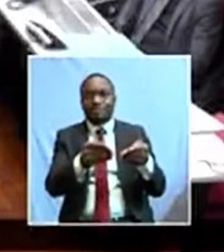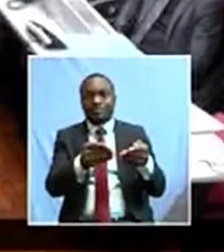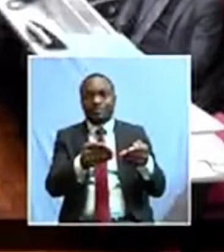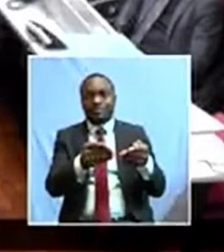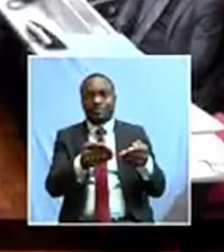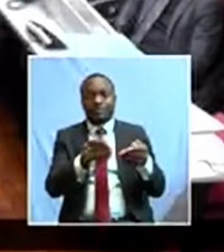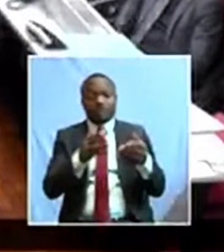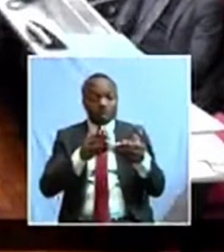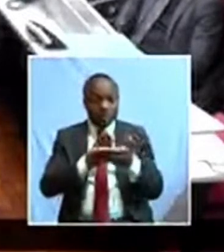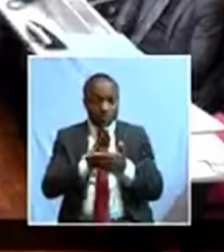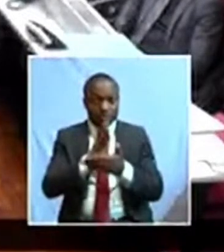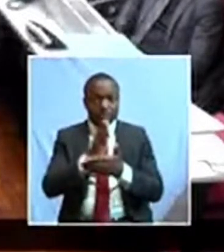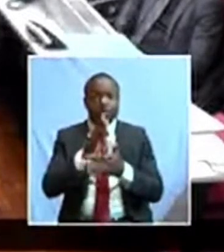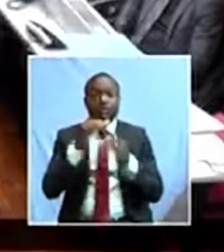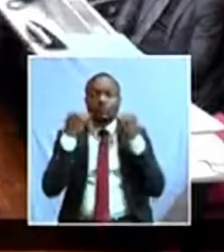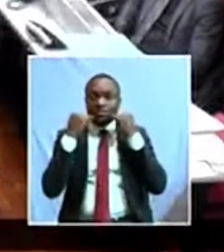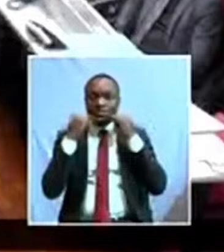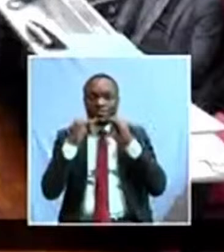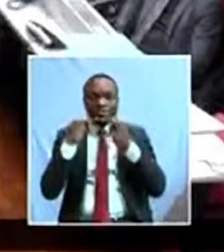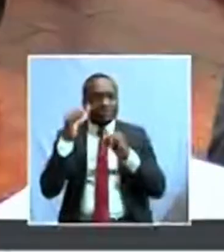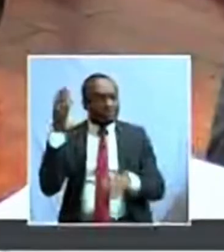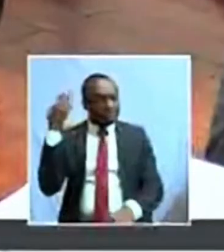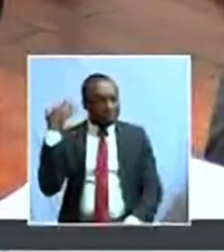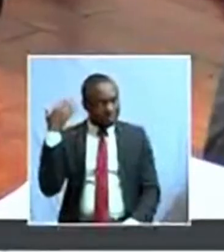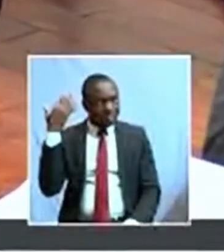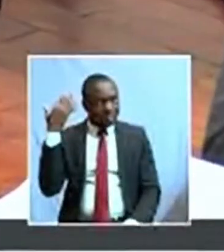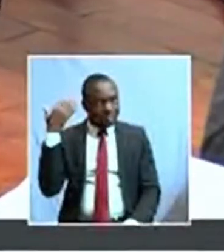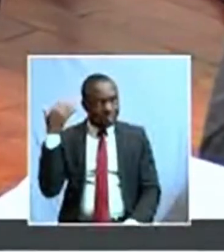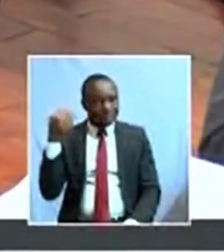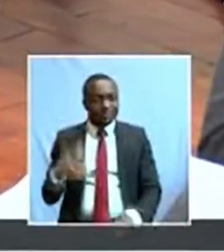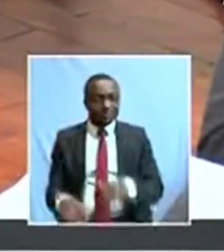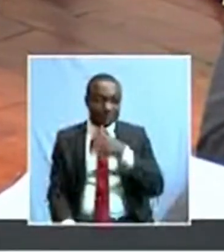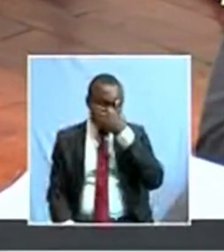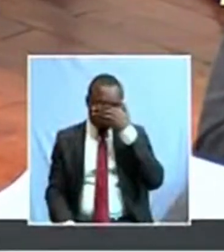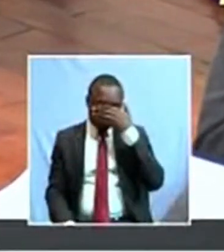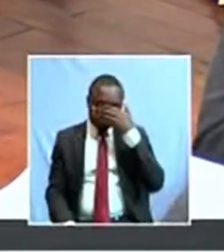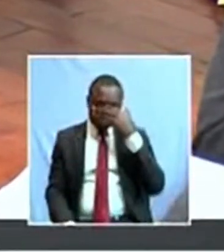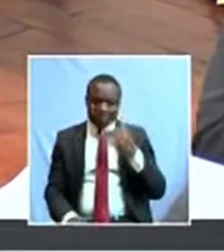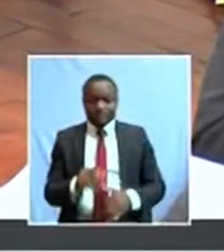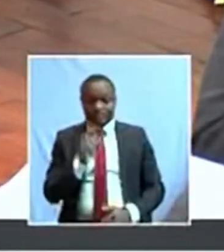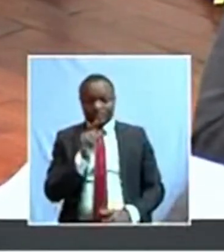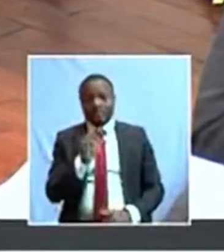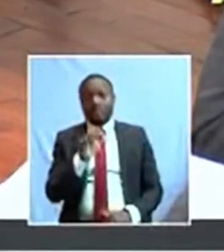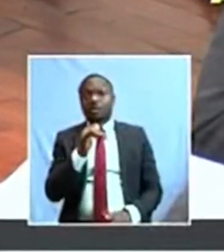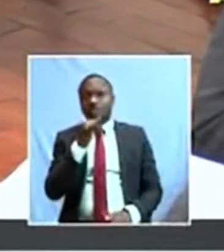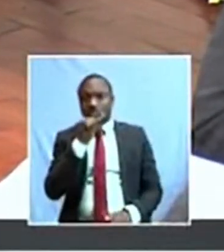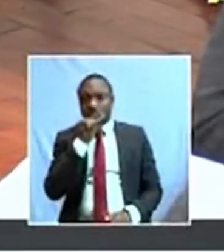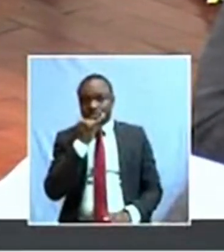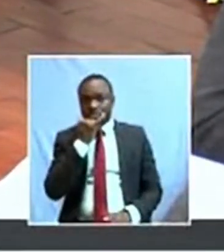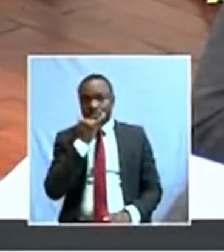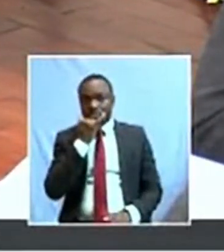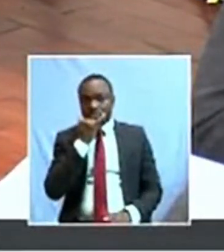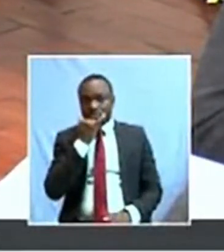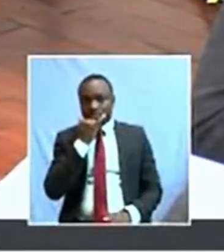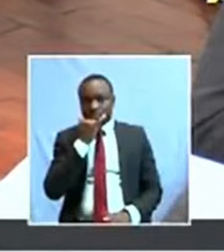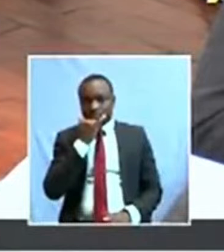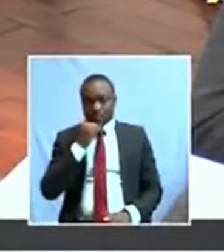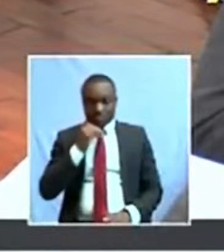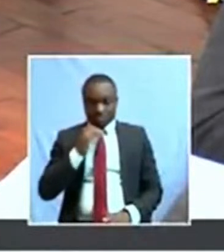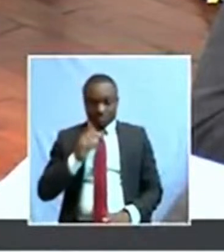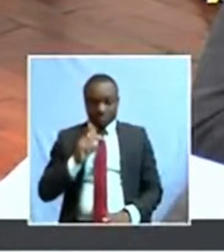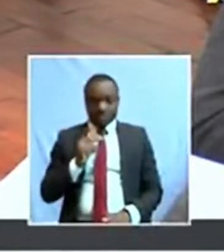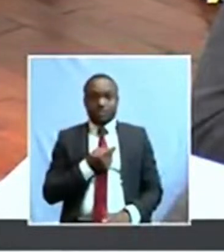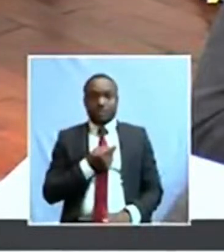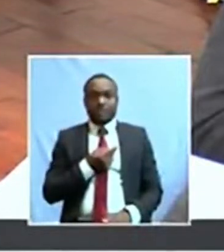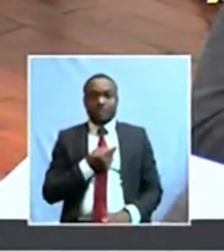the correct position at that time. Otherwise, that was a lapse on our part. The laptops are